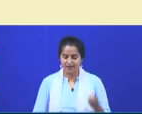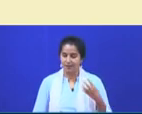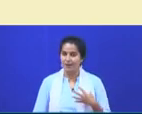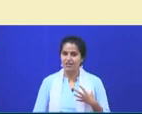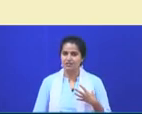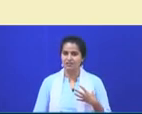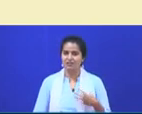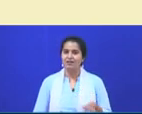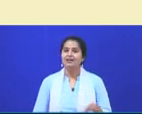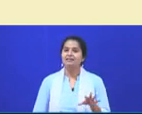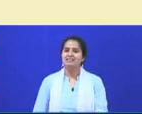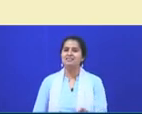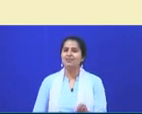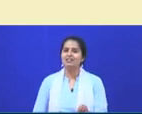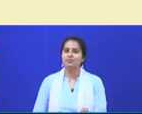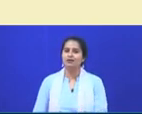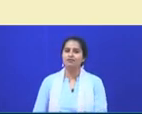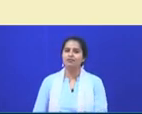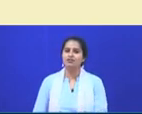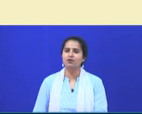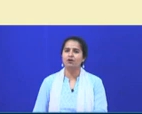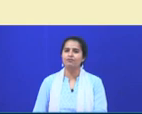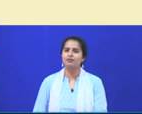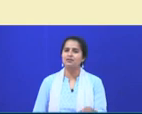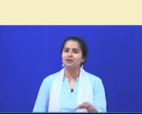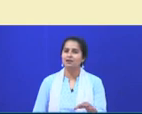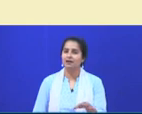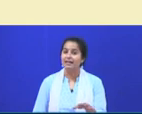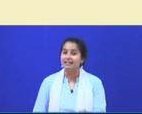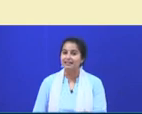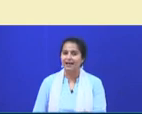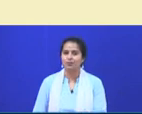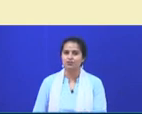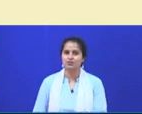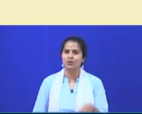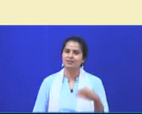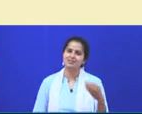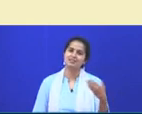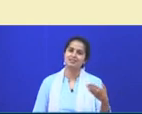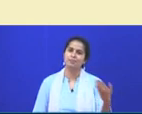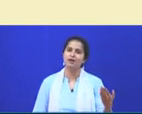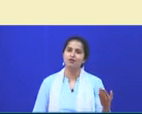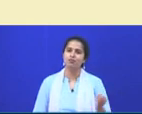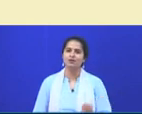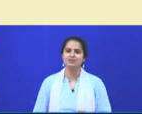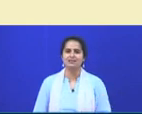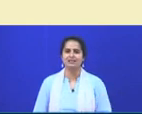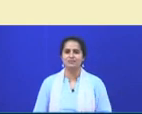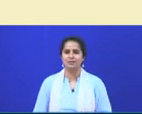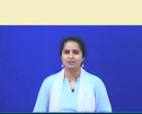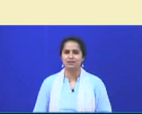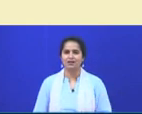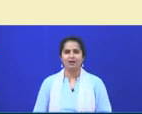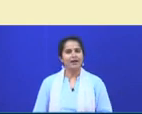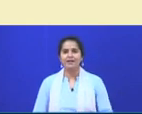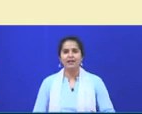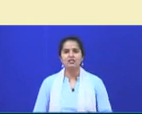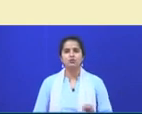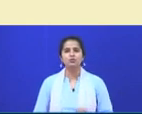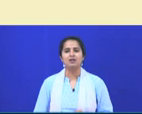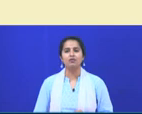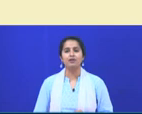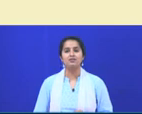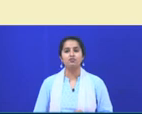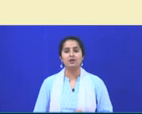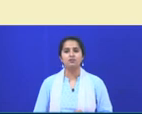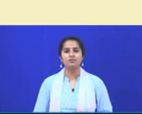is there compassion? This is a very typical feature of the Indian languages, where there is a doubling of words that takes place. In English,